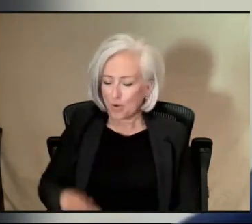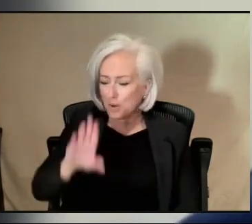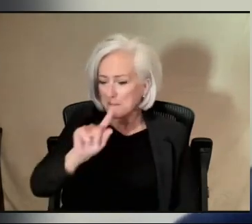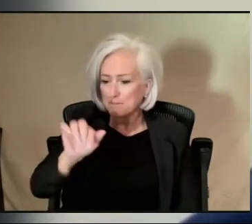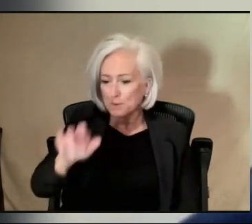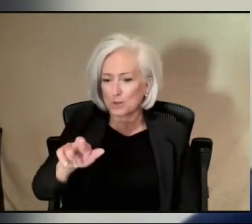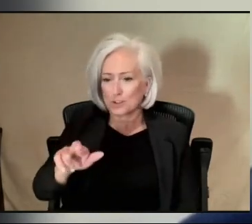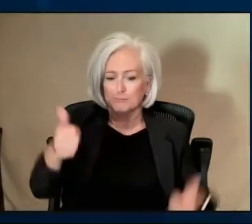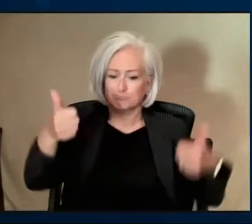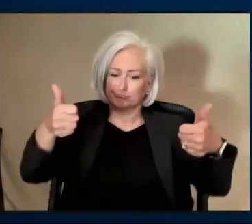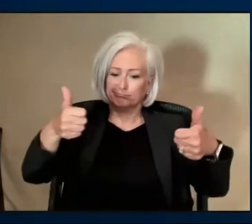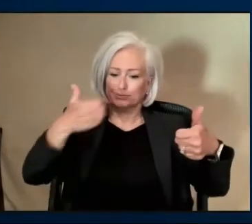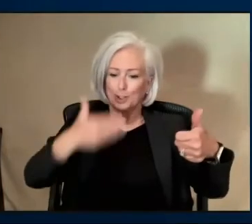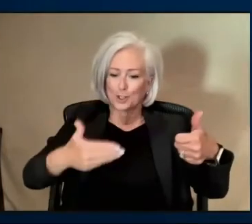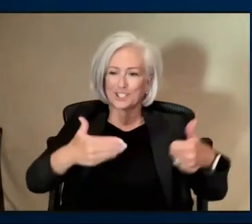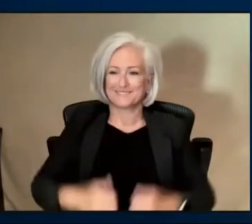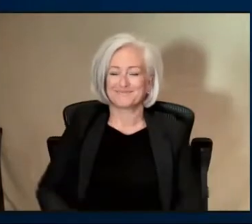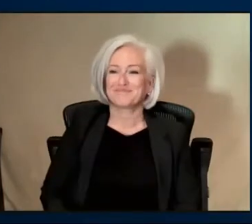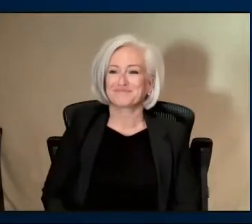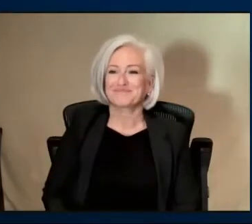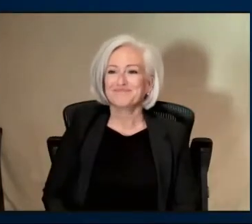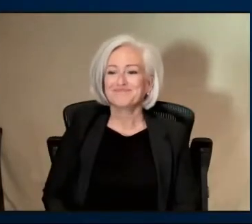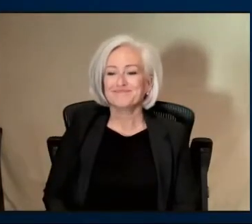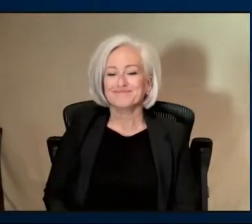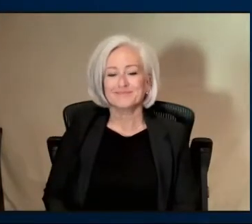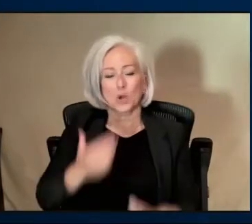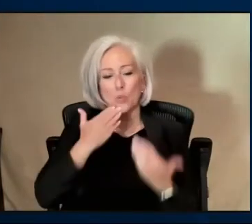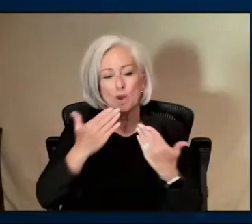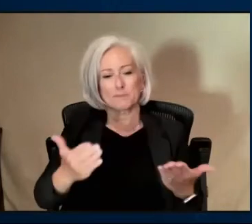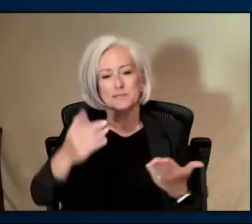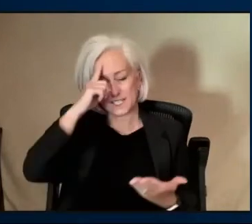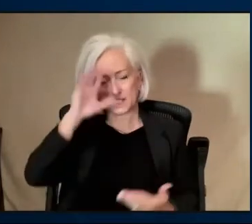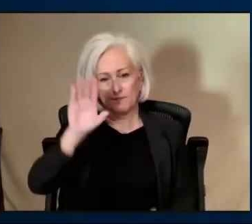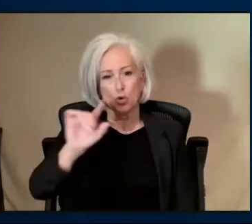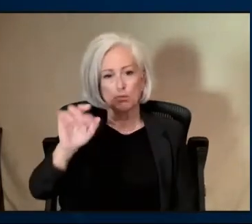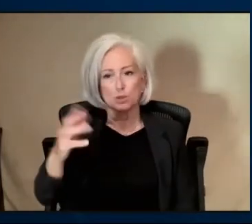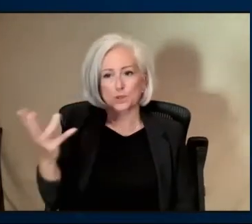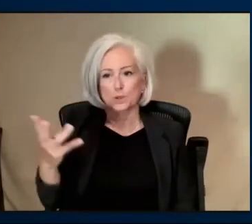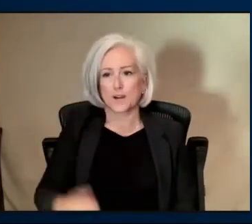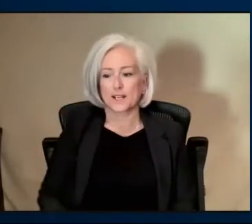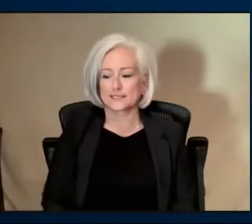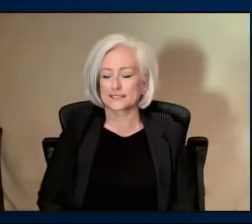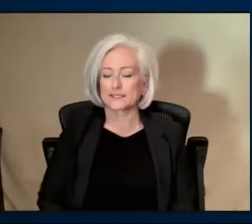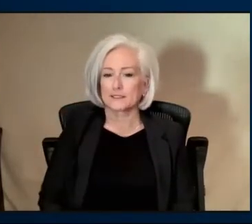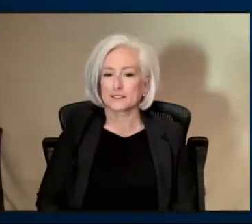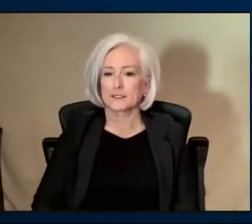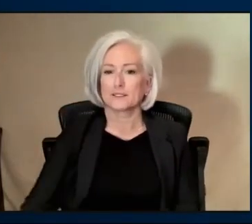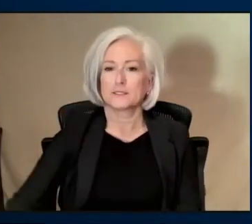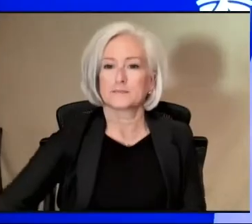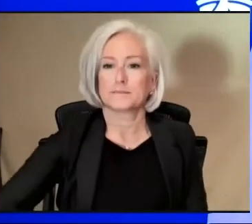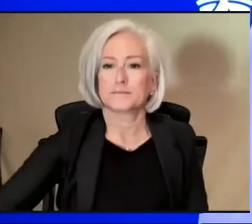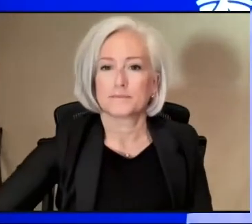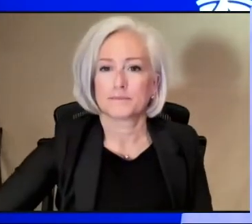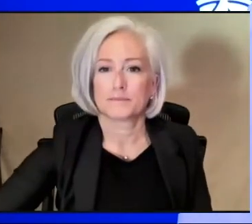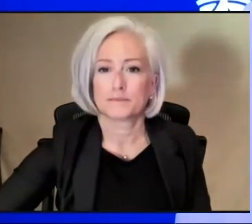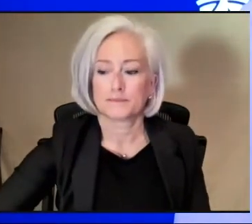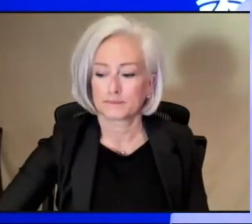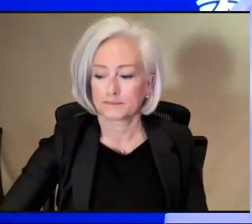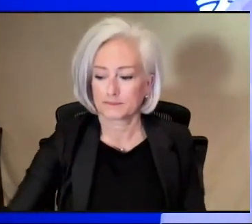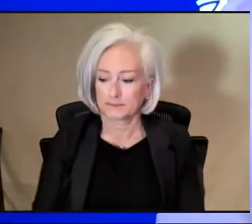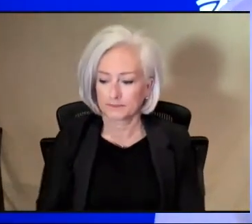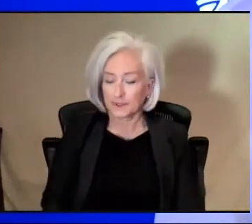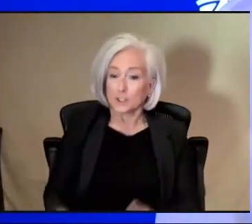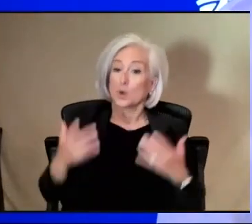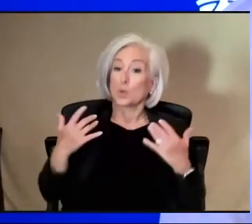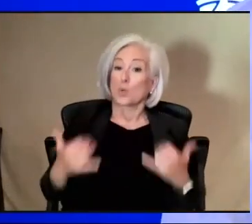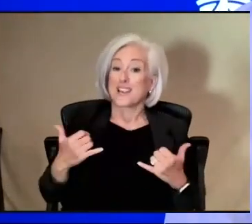good. What are those recommendations on the booster, Hawkeye? Yeah, so right now, as of last